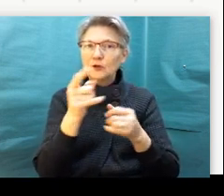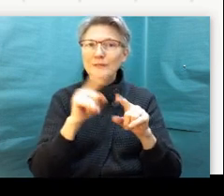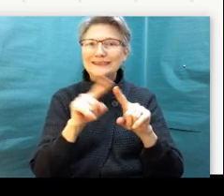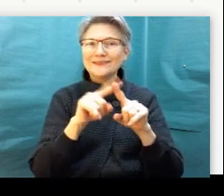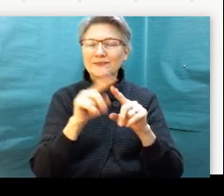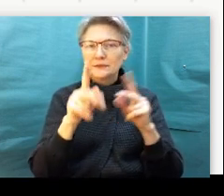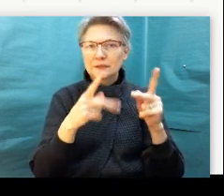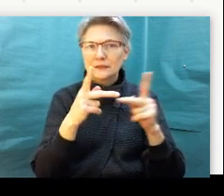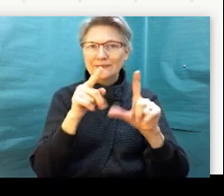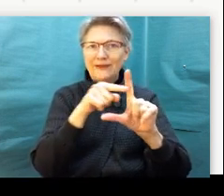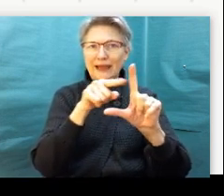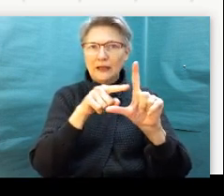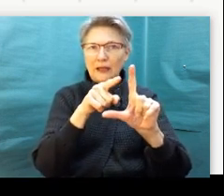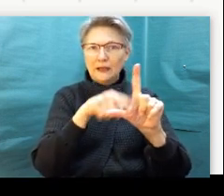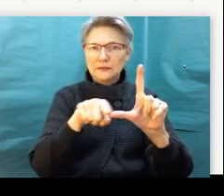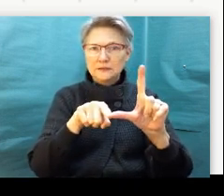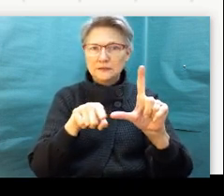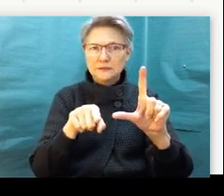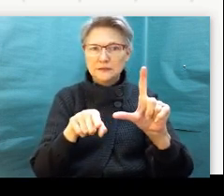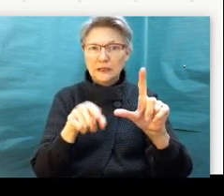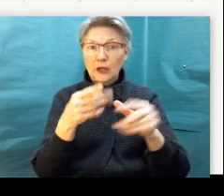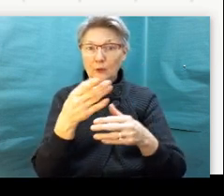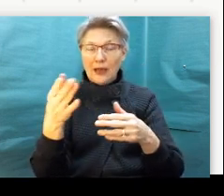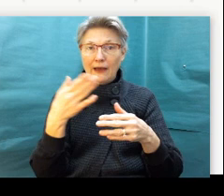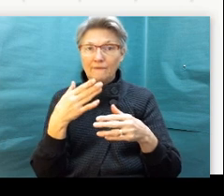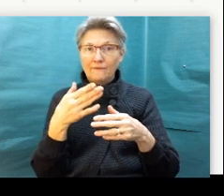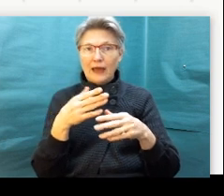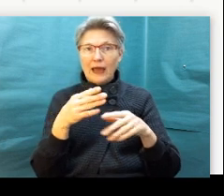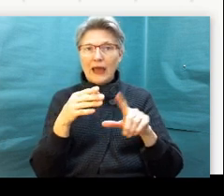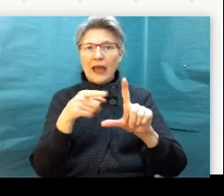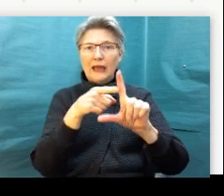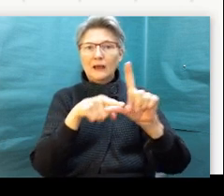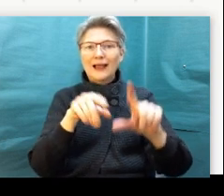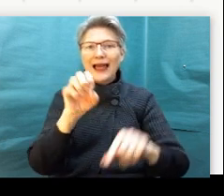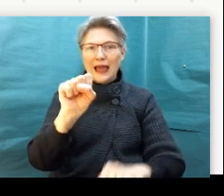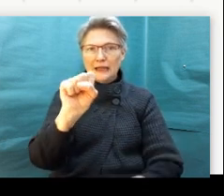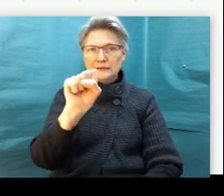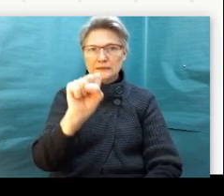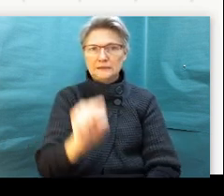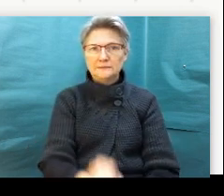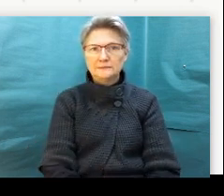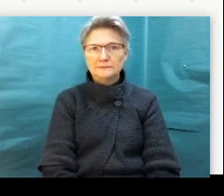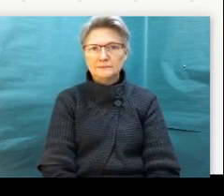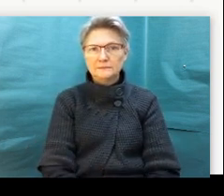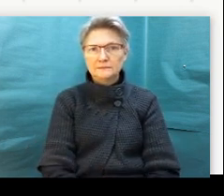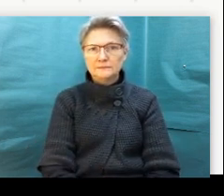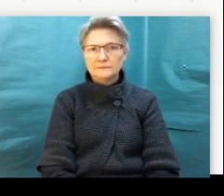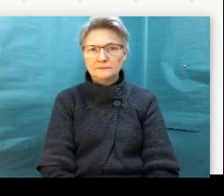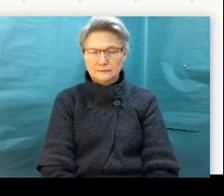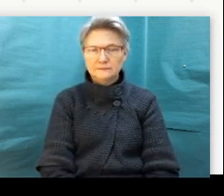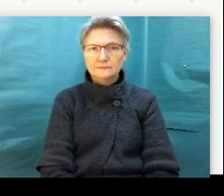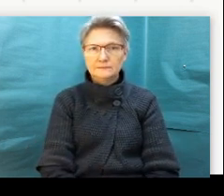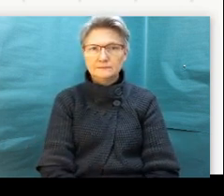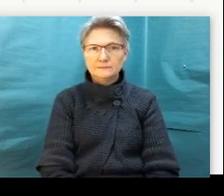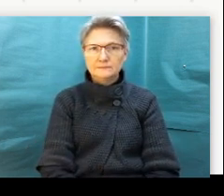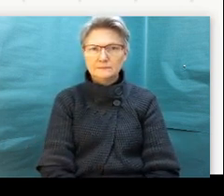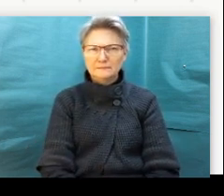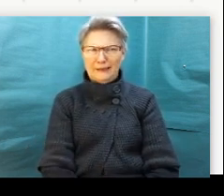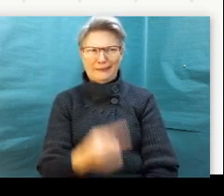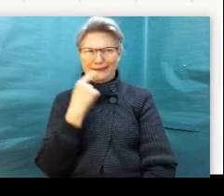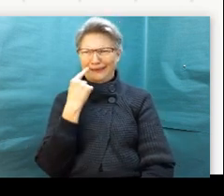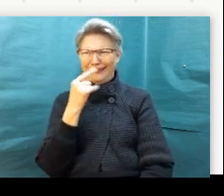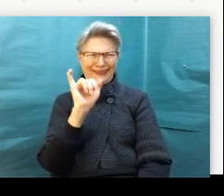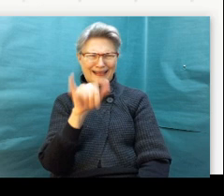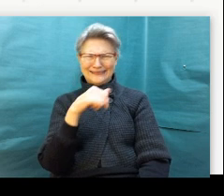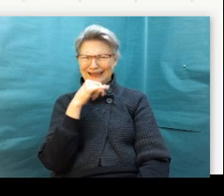different types of angles. Here we have angle S, and I wrote it there, angle S. You might be thinking,